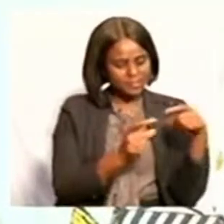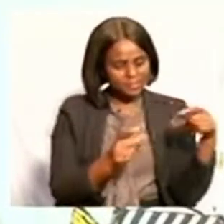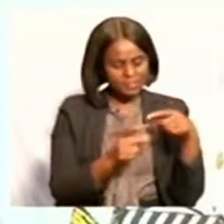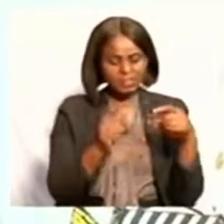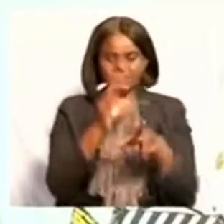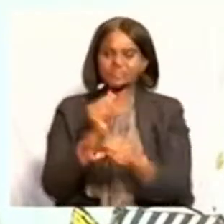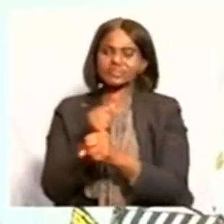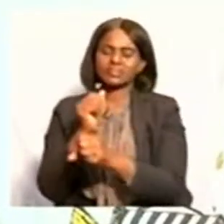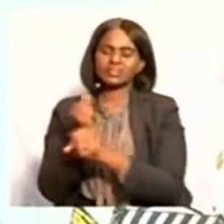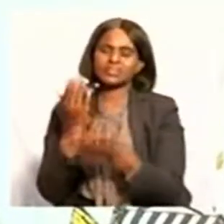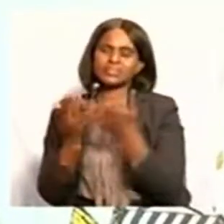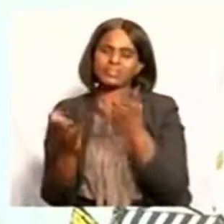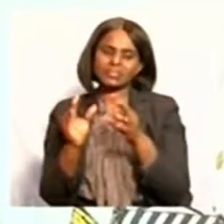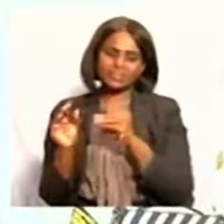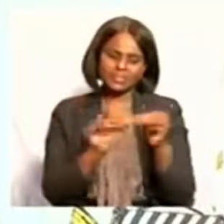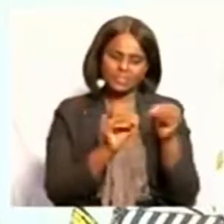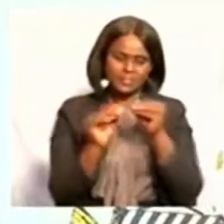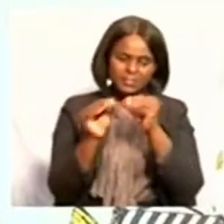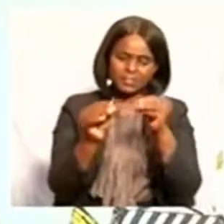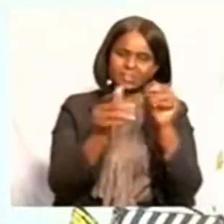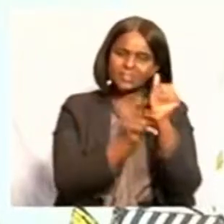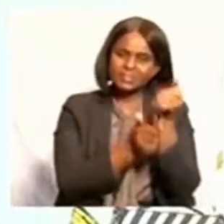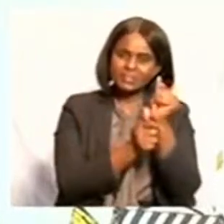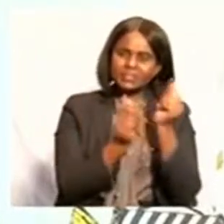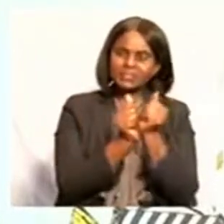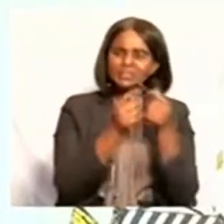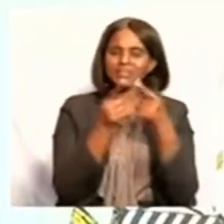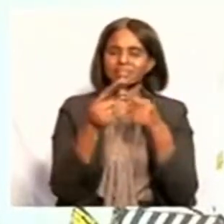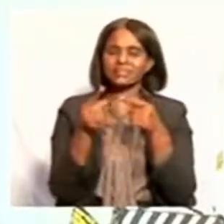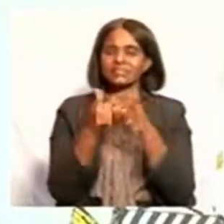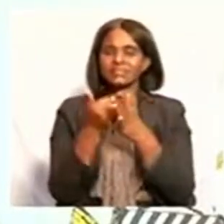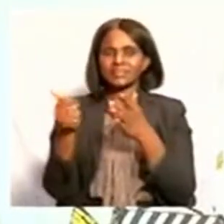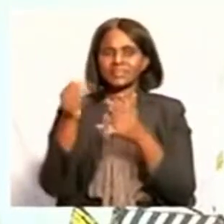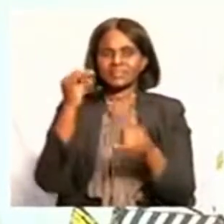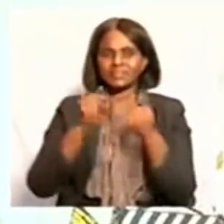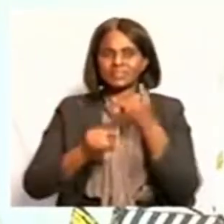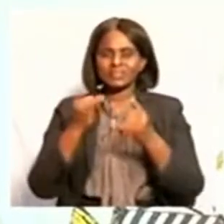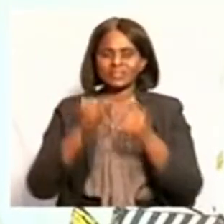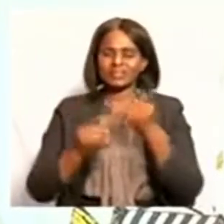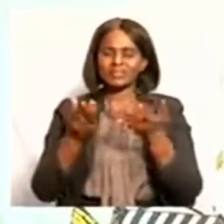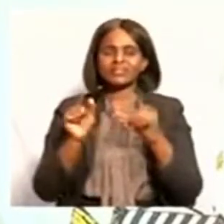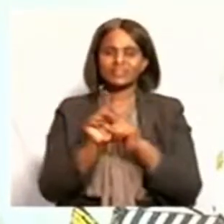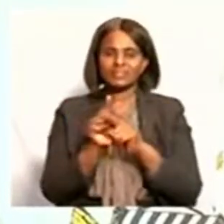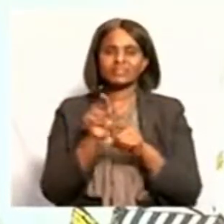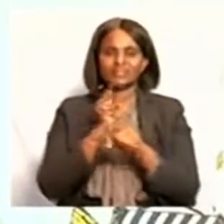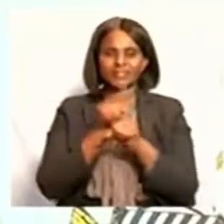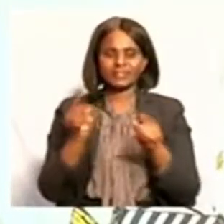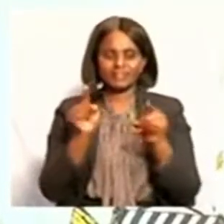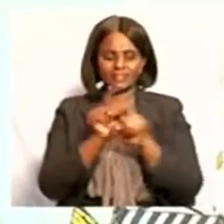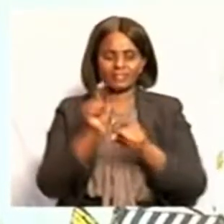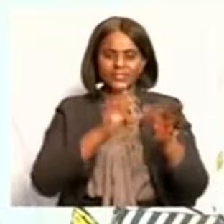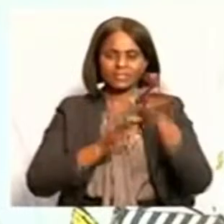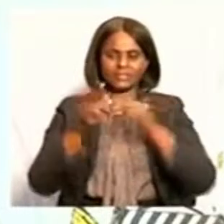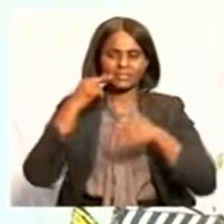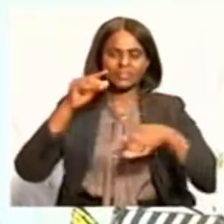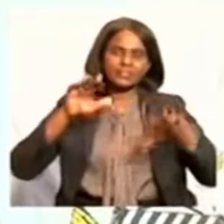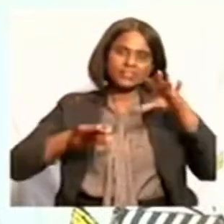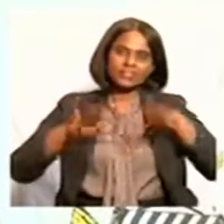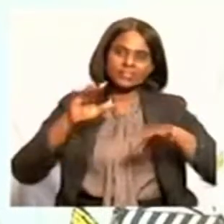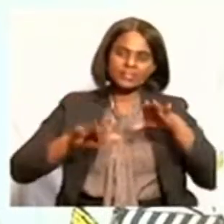maybe movement of crops and things like that. How do you, at the end of the day, just account for the balance